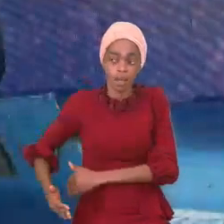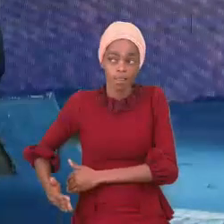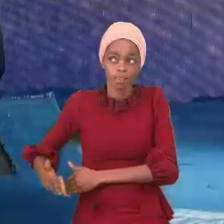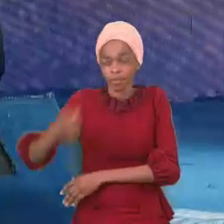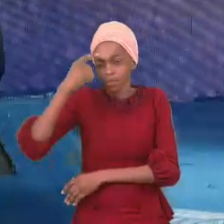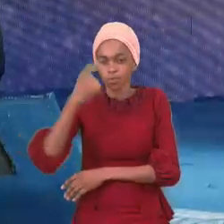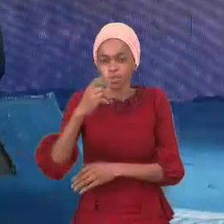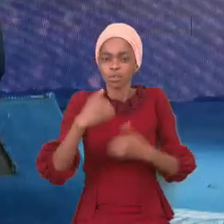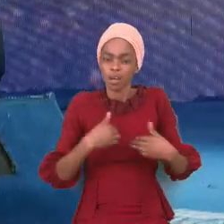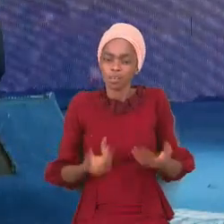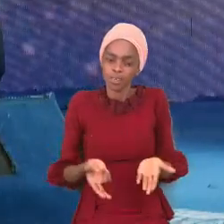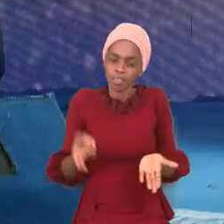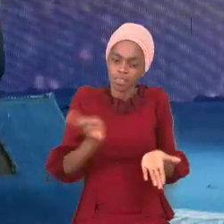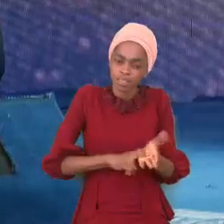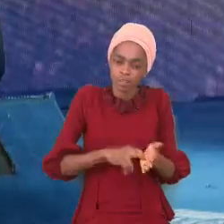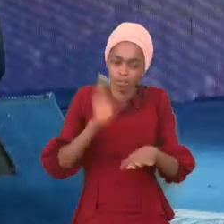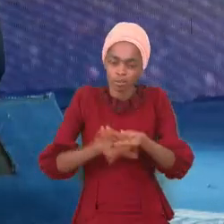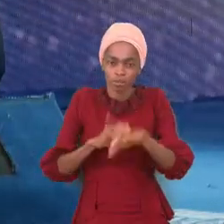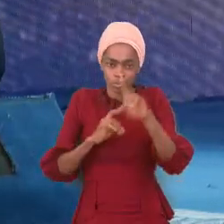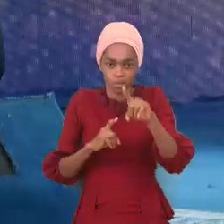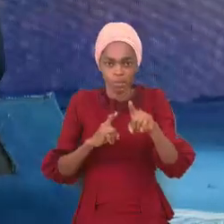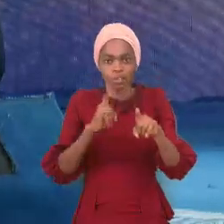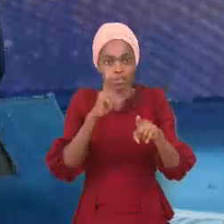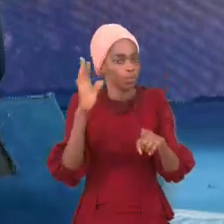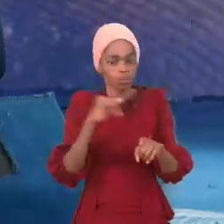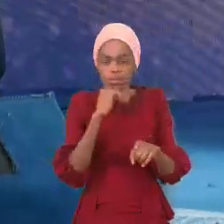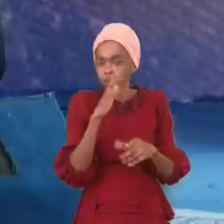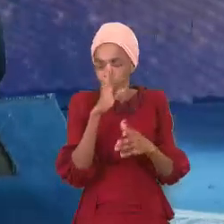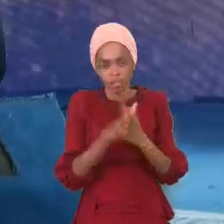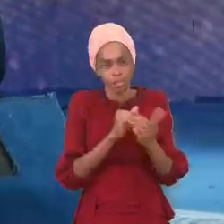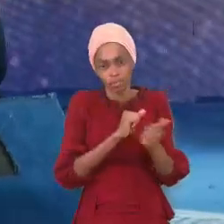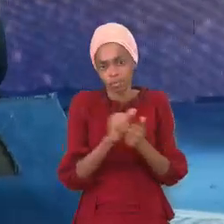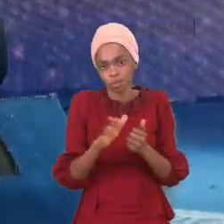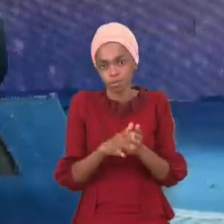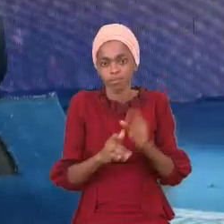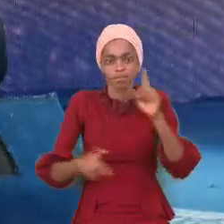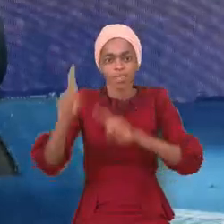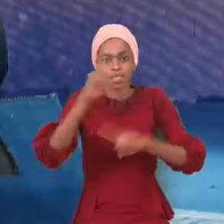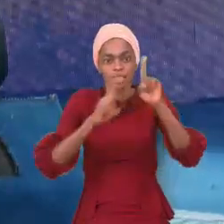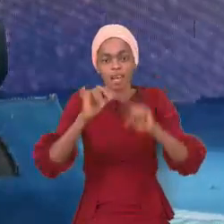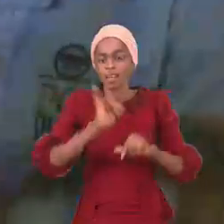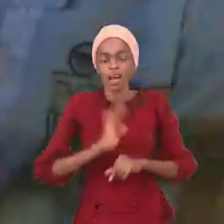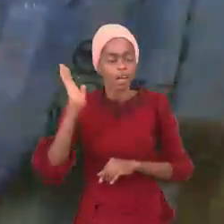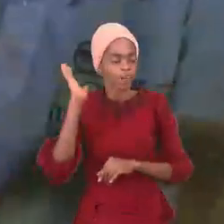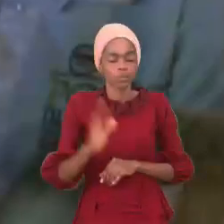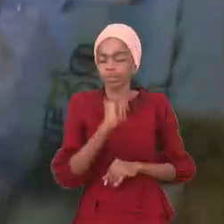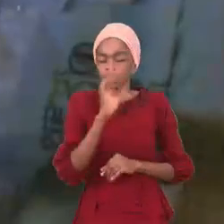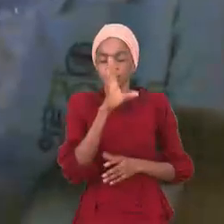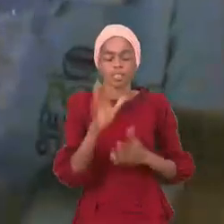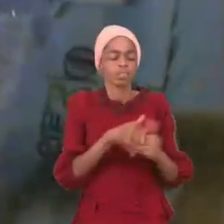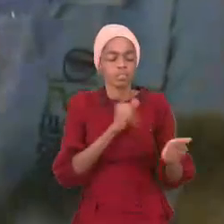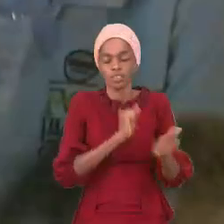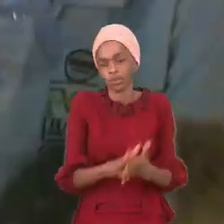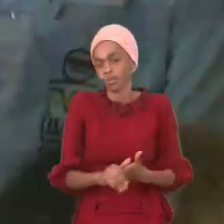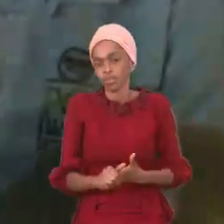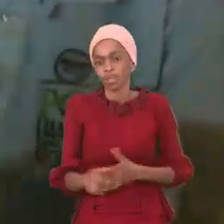the seal on you. You will not be destroyed. I will not be destroyed.